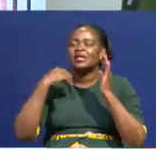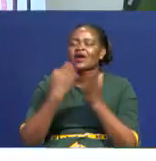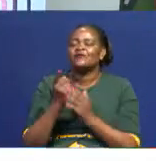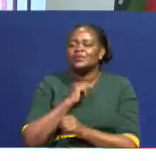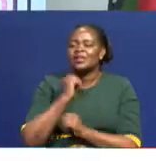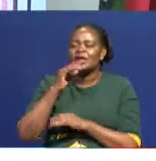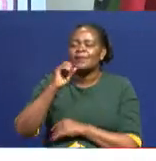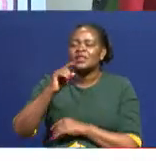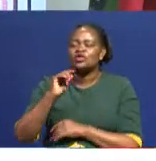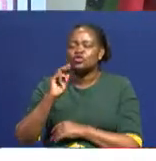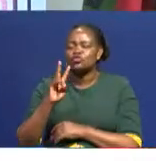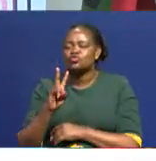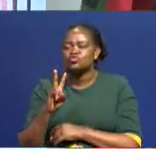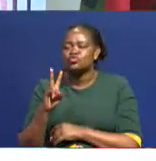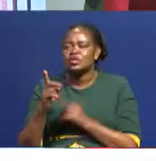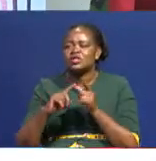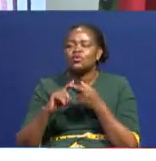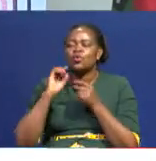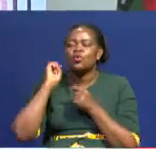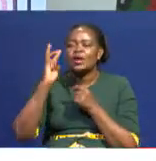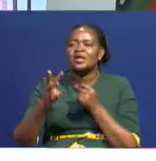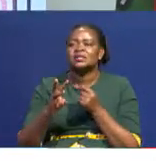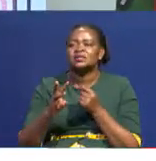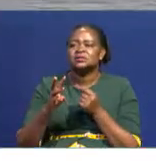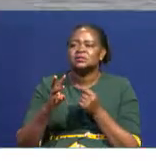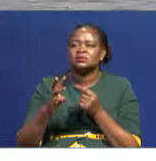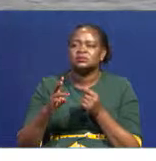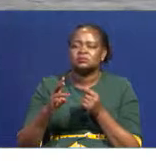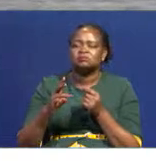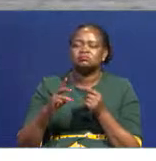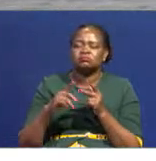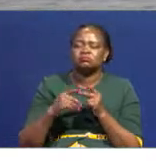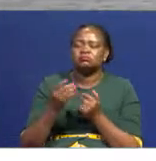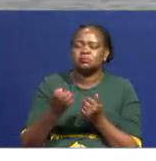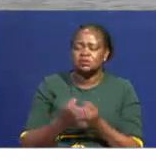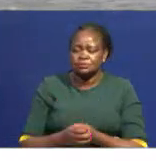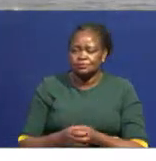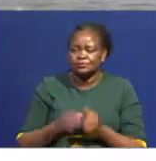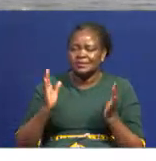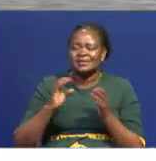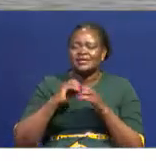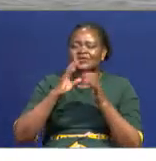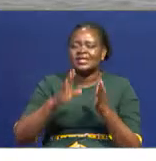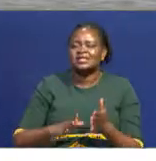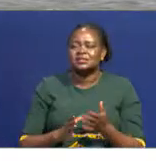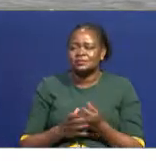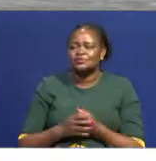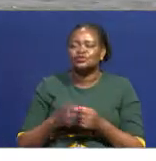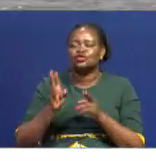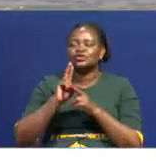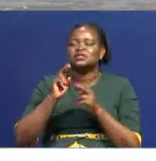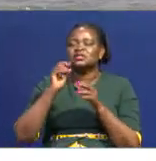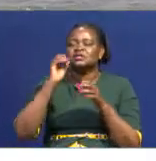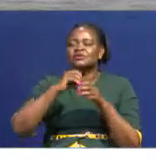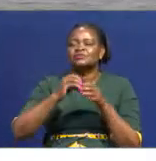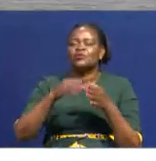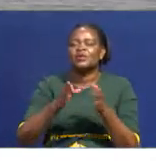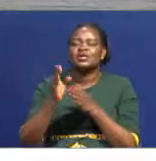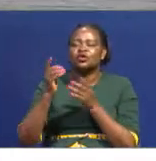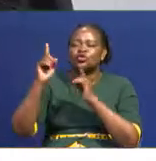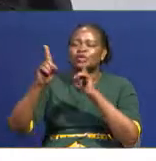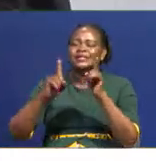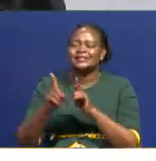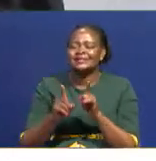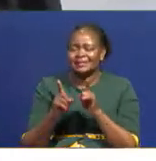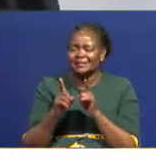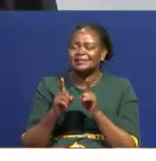two, we'll be able to call for the business. They are urging investors to seize investment opportunities in tourism, logistics